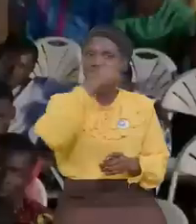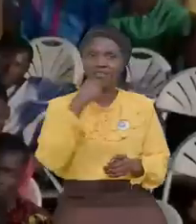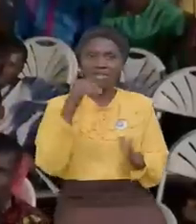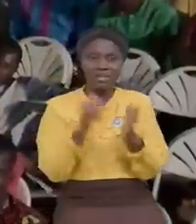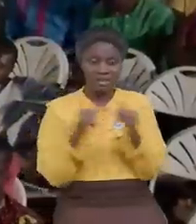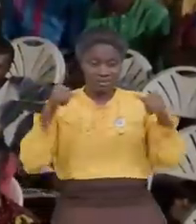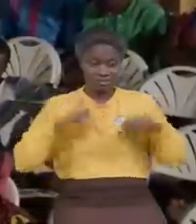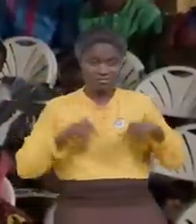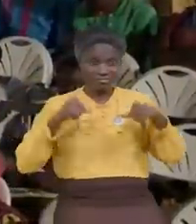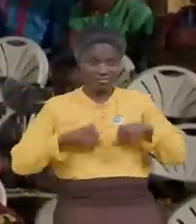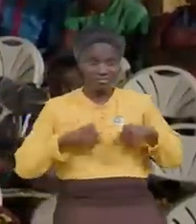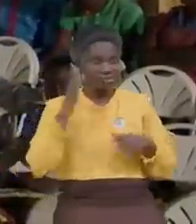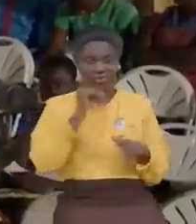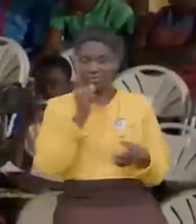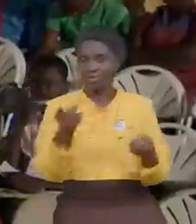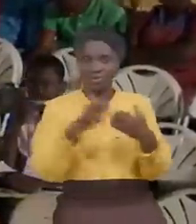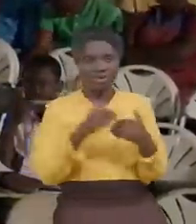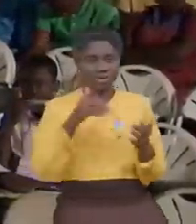again.